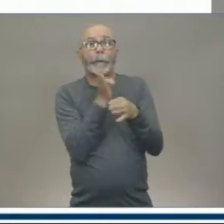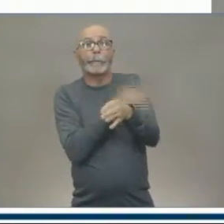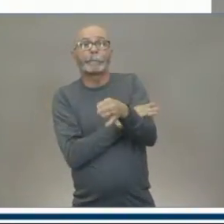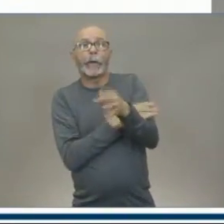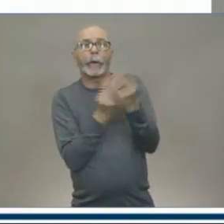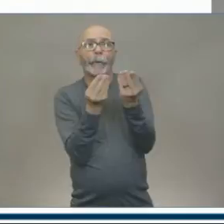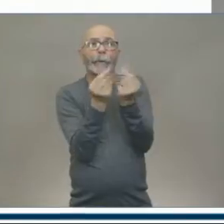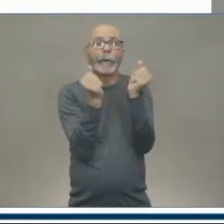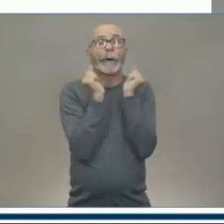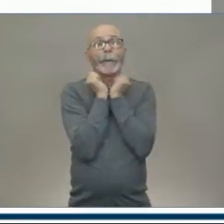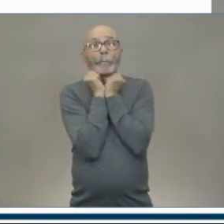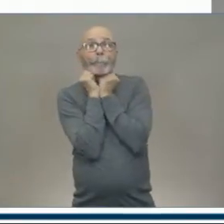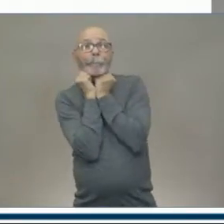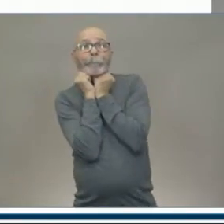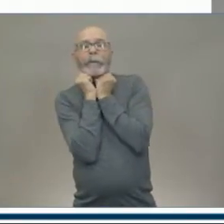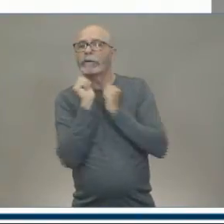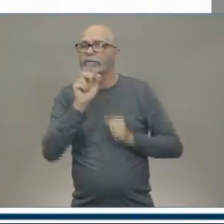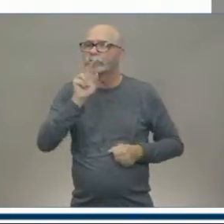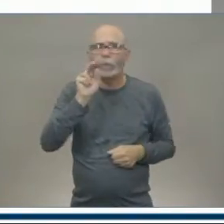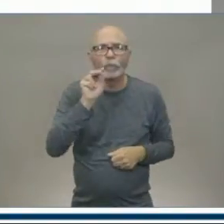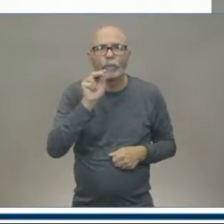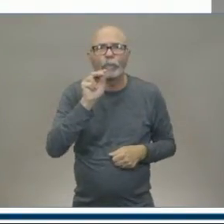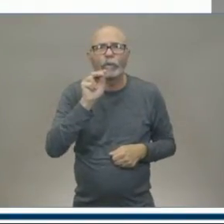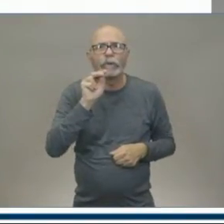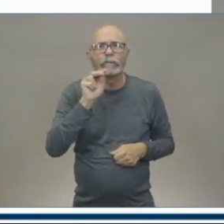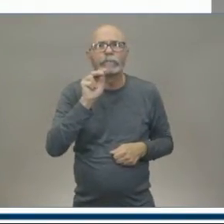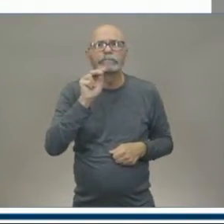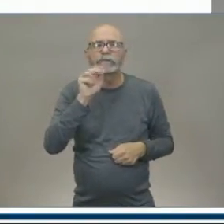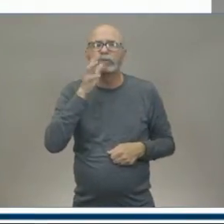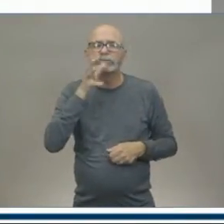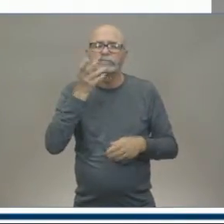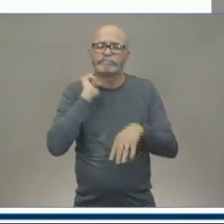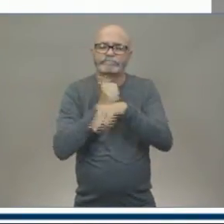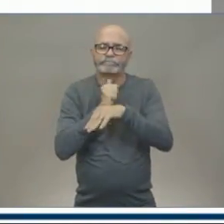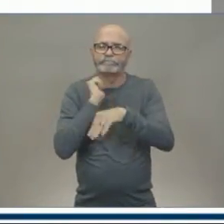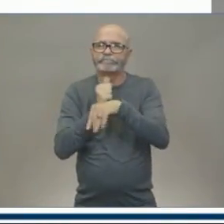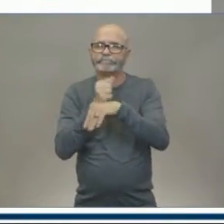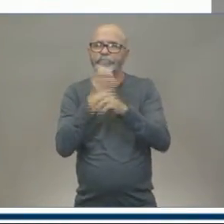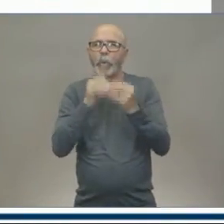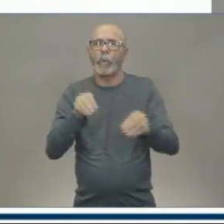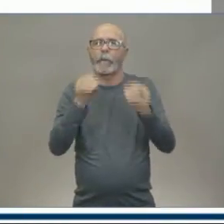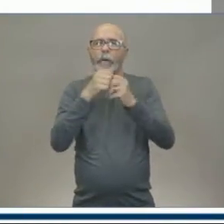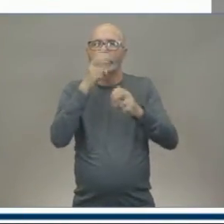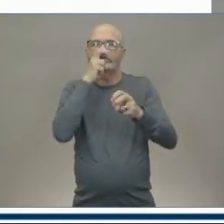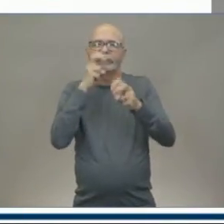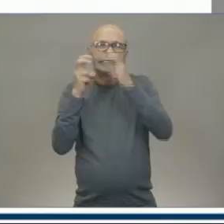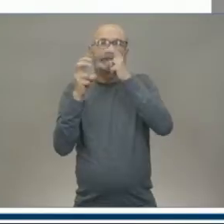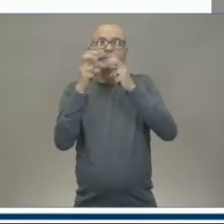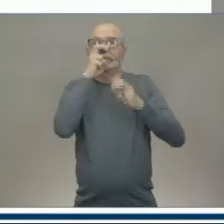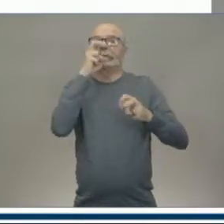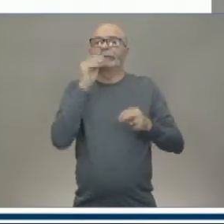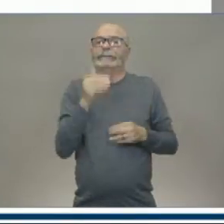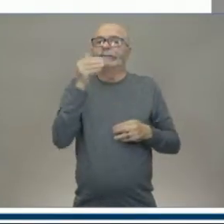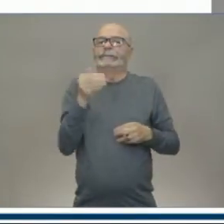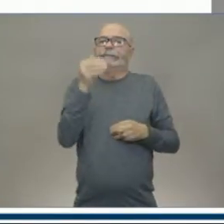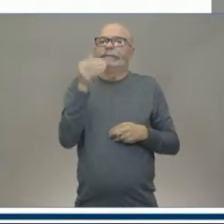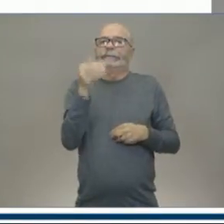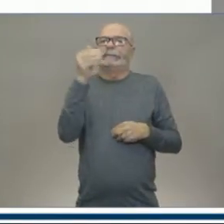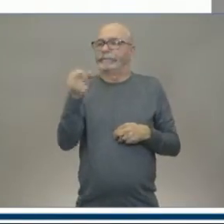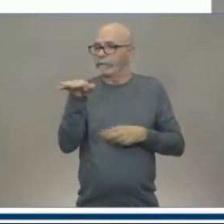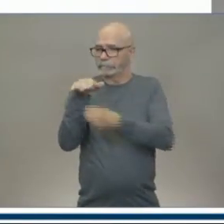have in place. We will continue to, we are imposing more measures today, I think in the appropriately targeted geographic